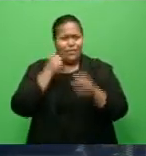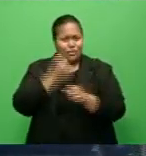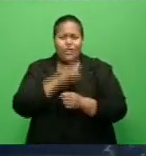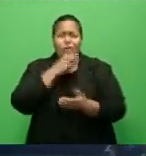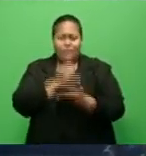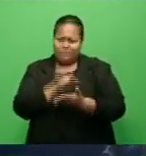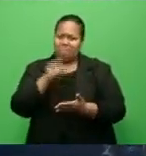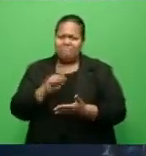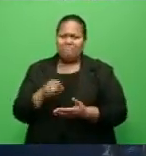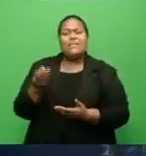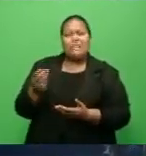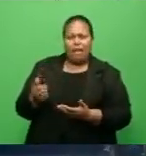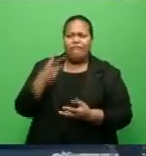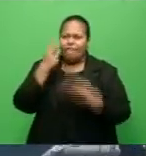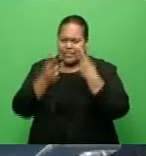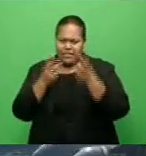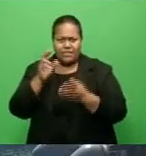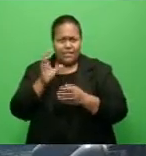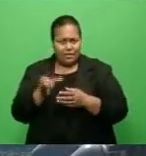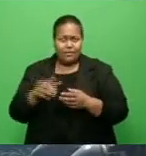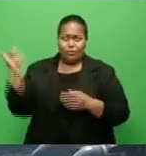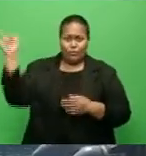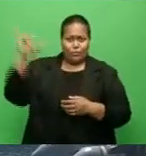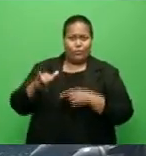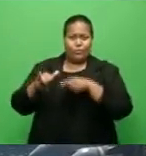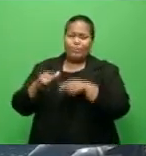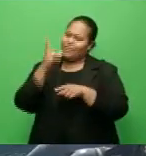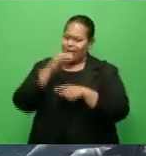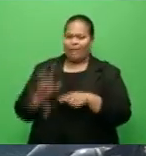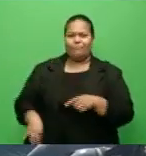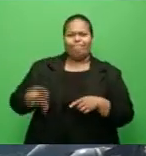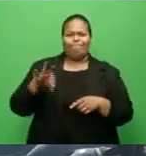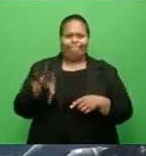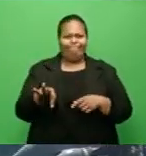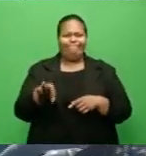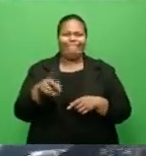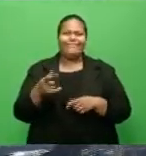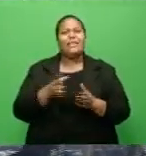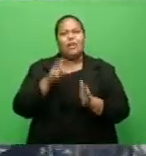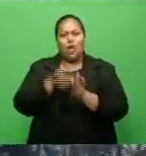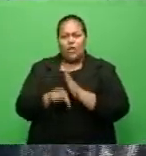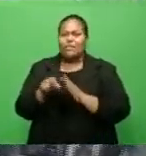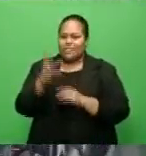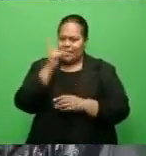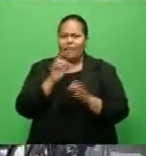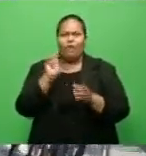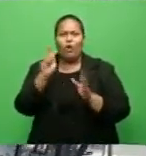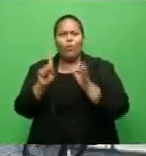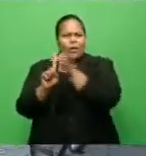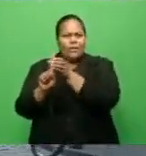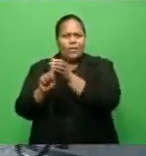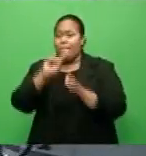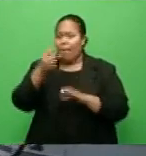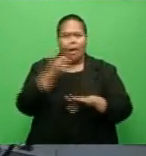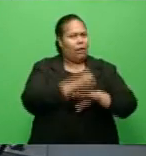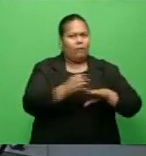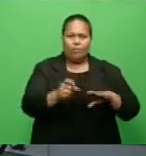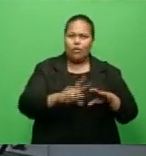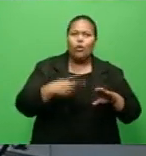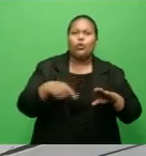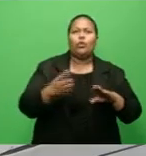easily afford accommodation and medical costs, but the government has been paying for everything. He says since visitors choose to come to